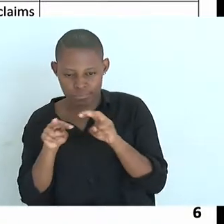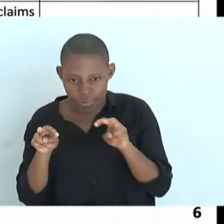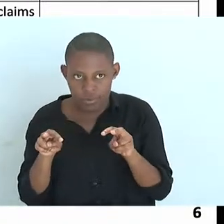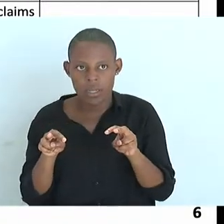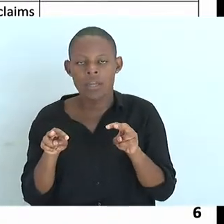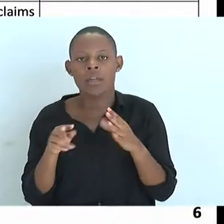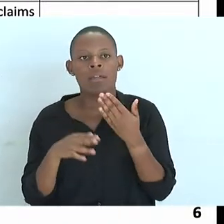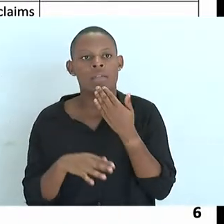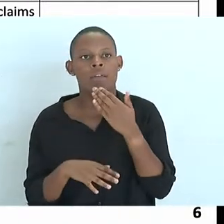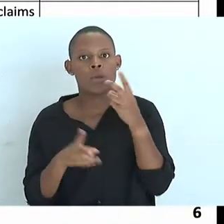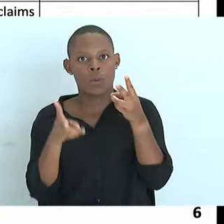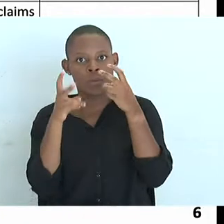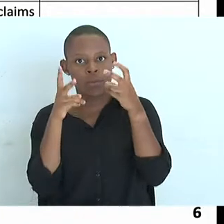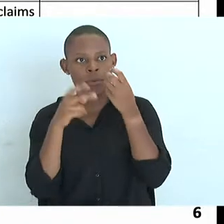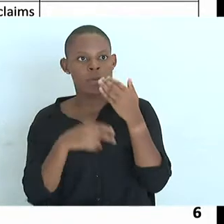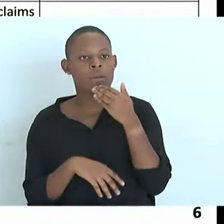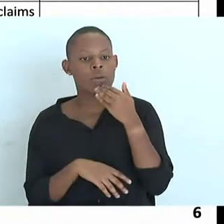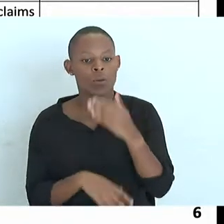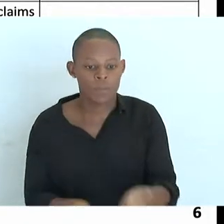for listening. Seaboard.